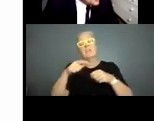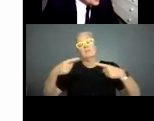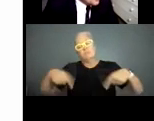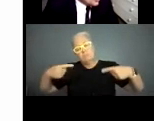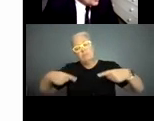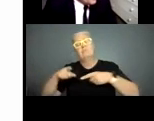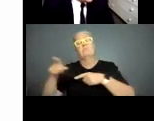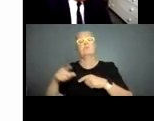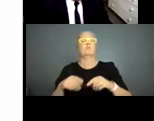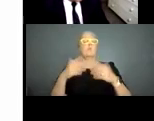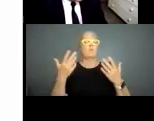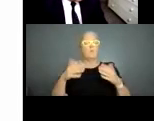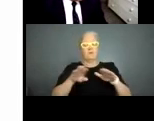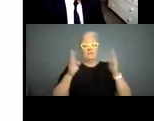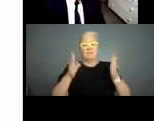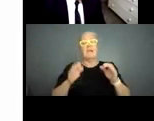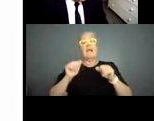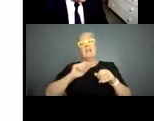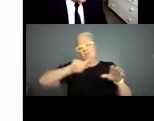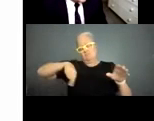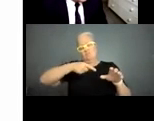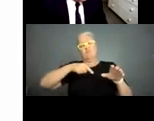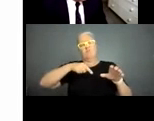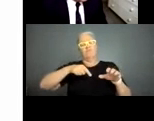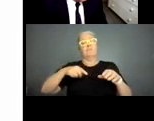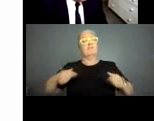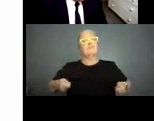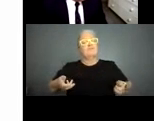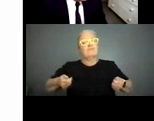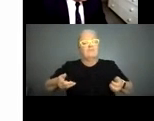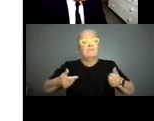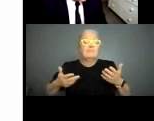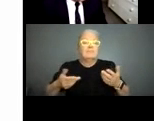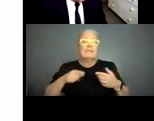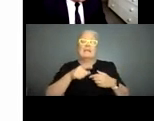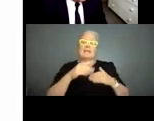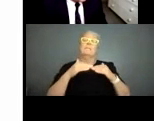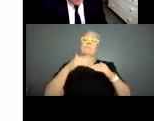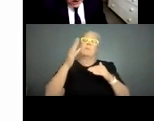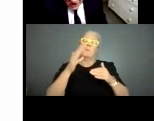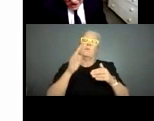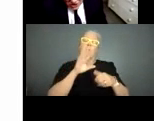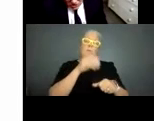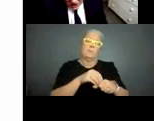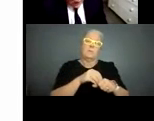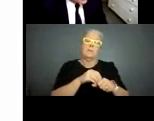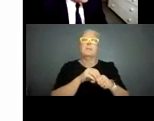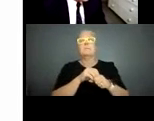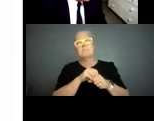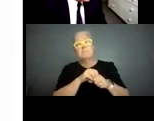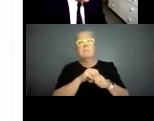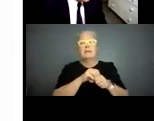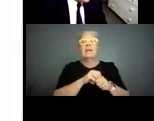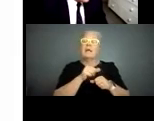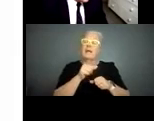Those would all be processes of moving towards a more inclusive environment, but it is a form of integration. It is not segregation